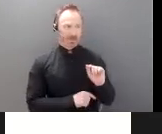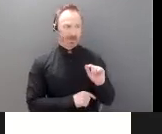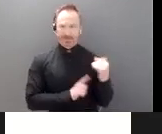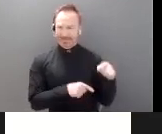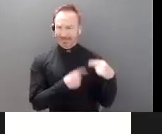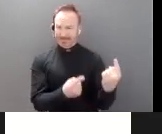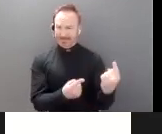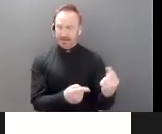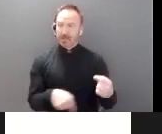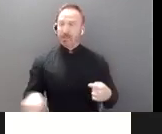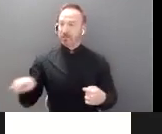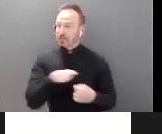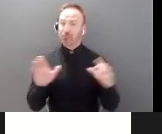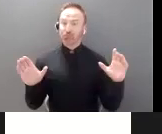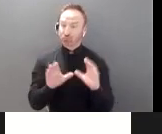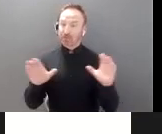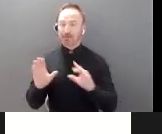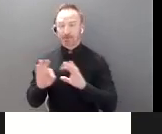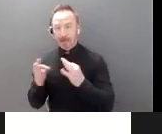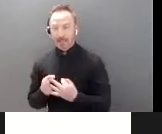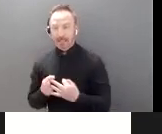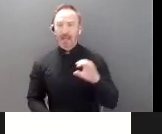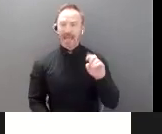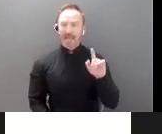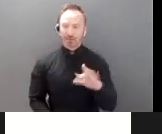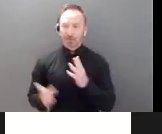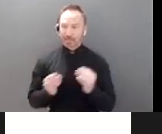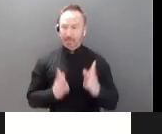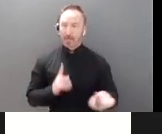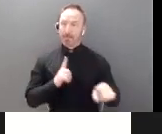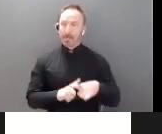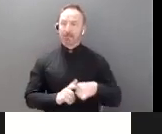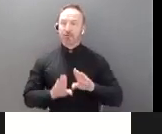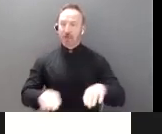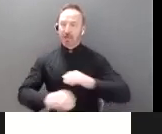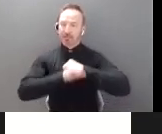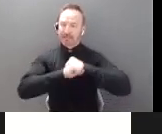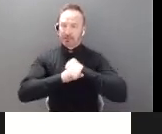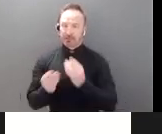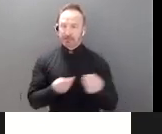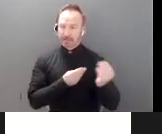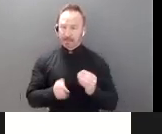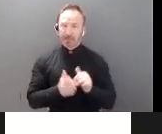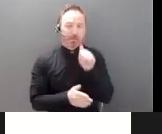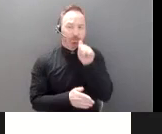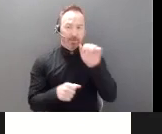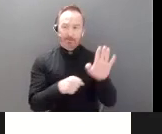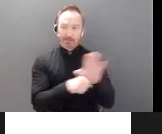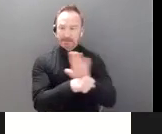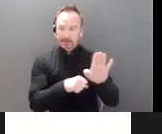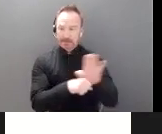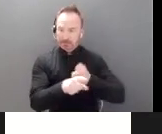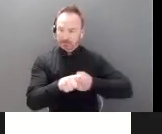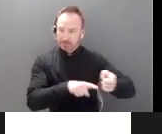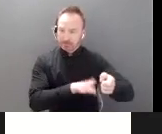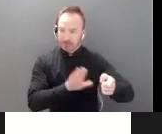accredited family and elder mediator and child protection mediator within a private practice. She is very